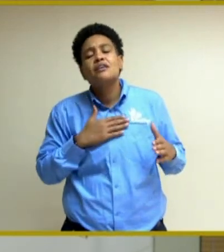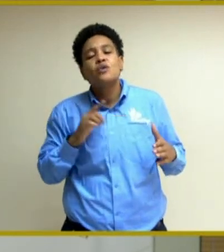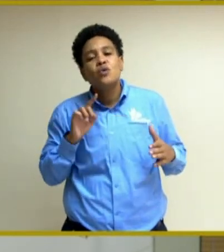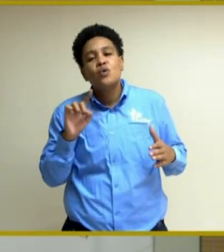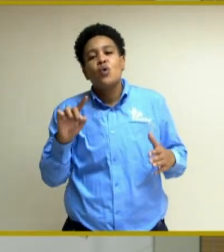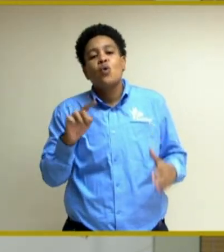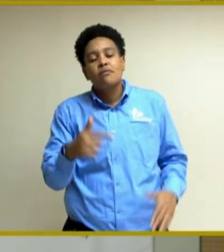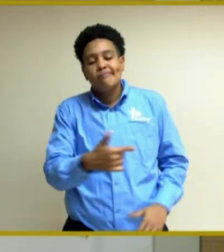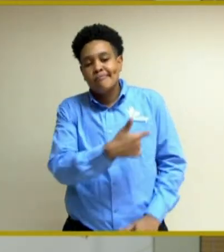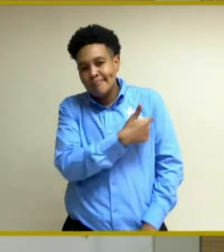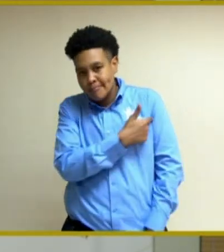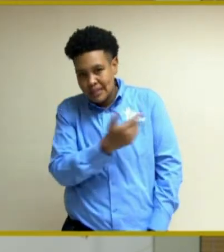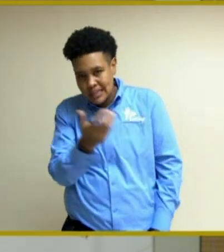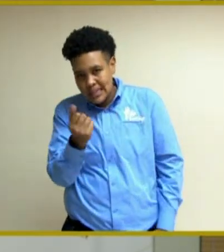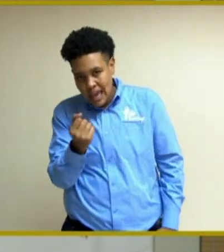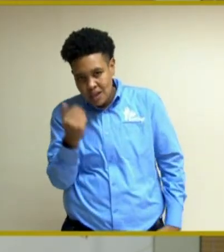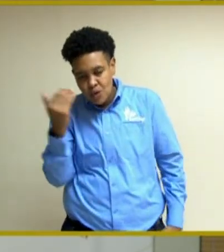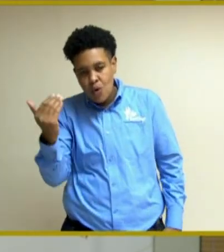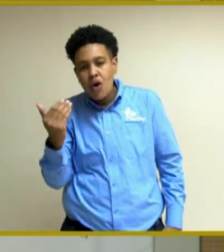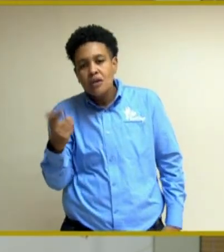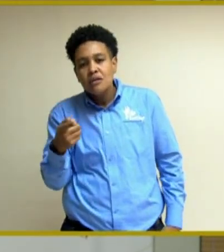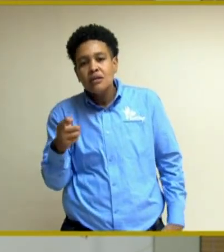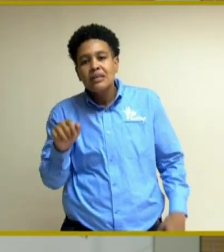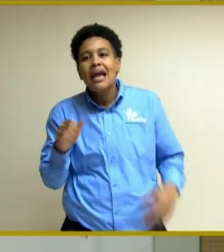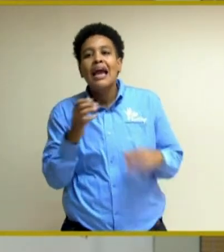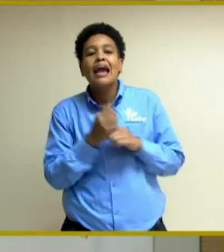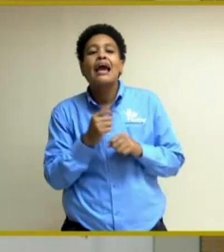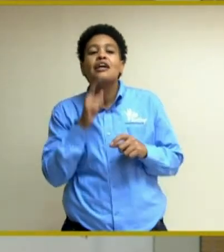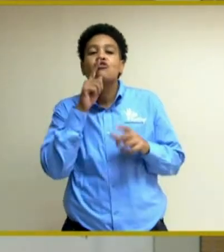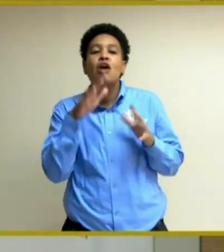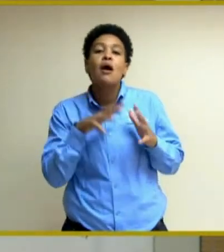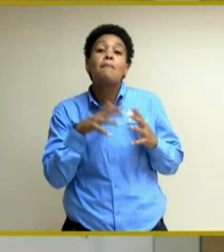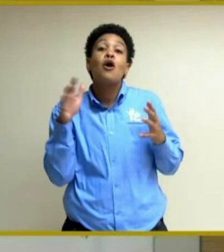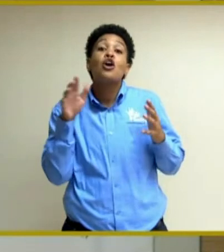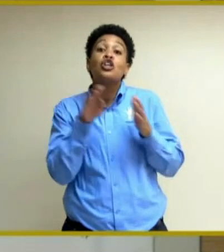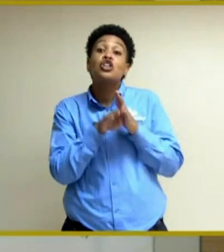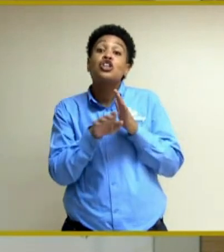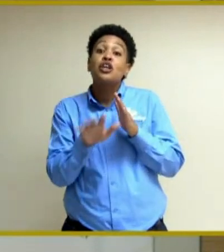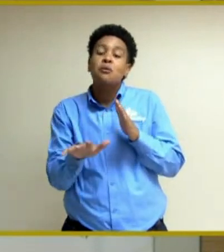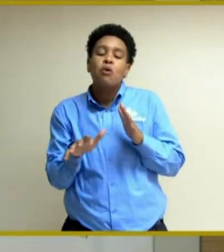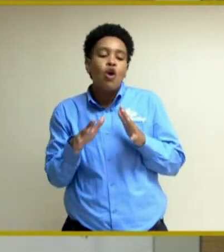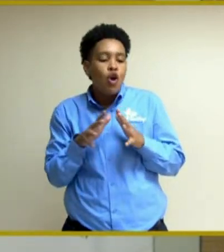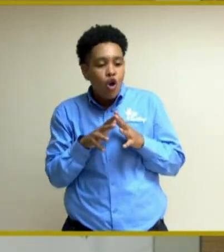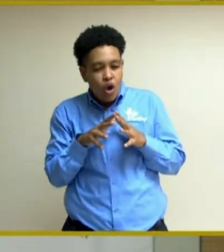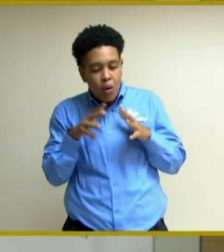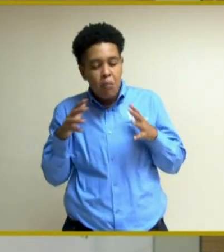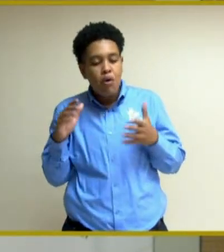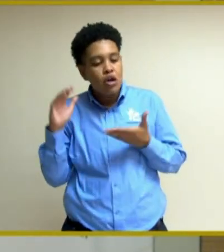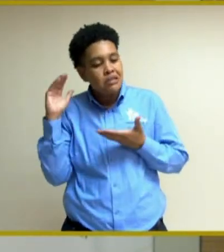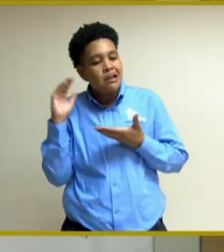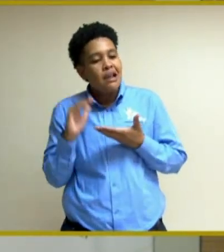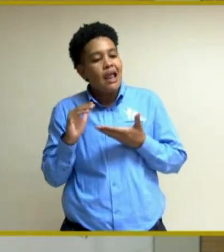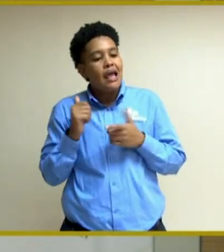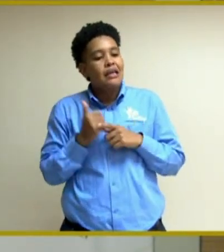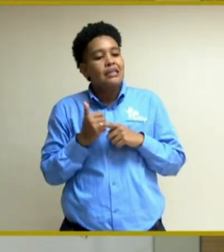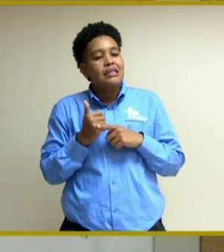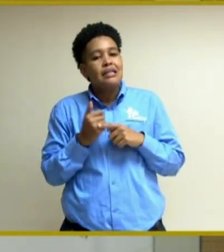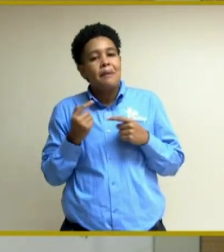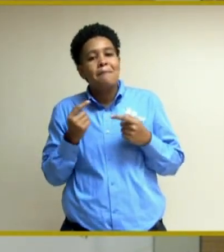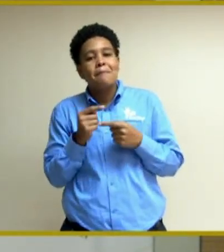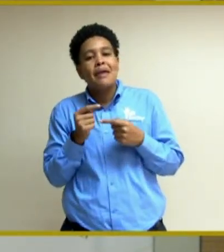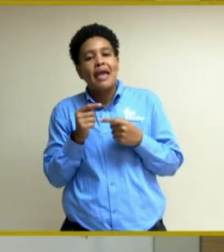your COVID-19 vaccine when you can get it. It is much cheaper, much less